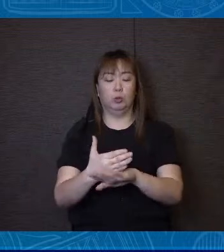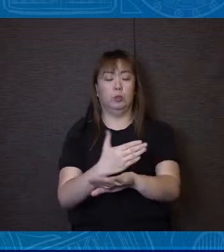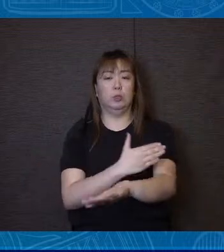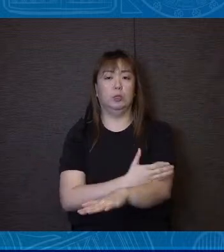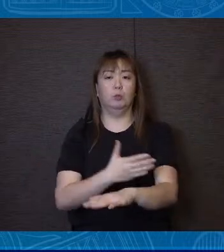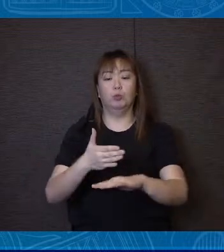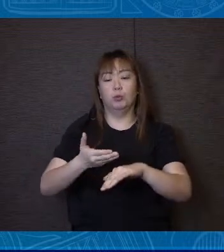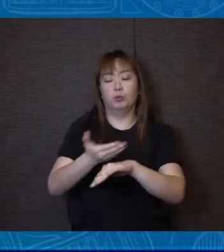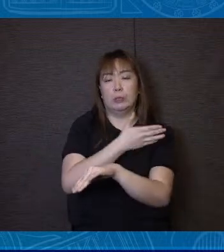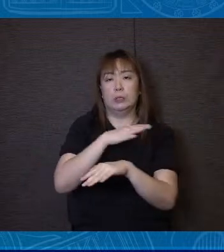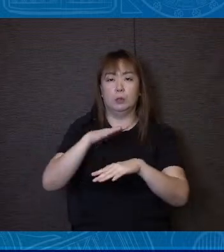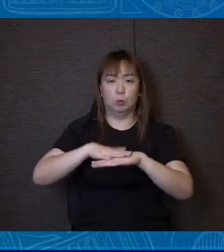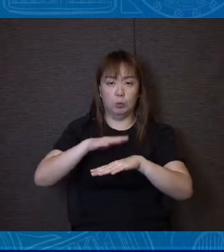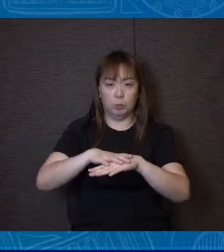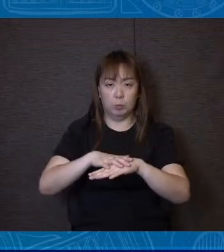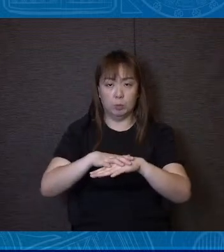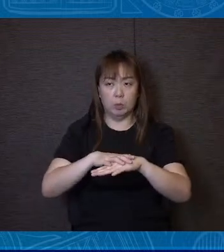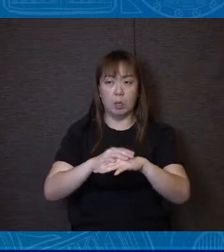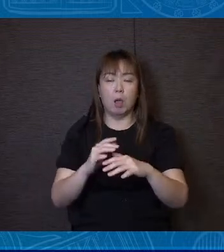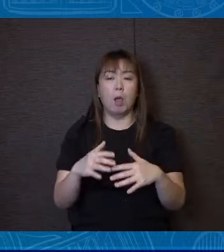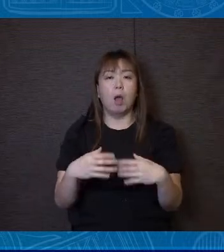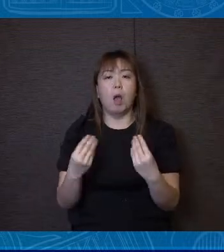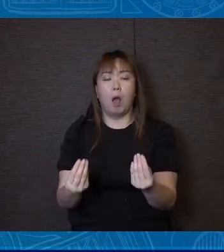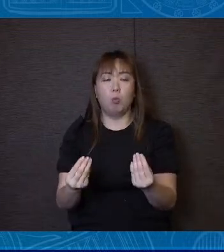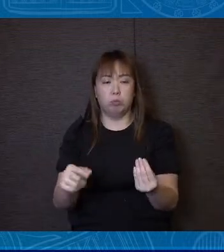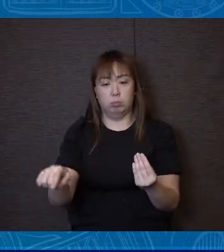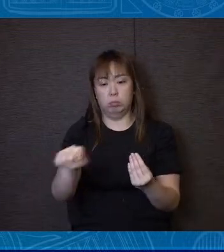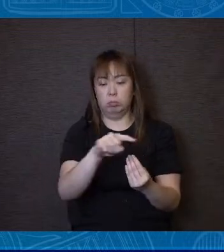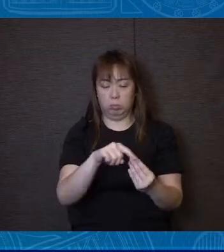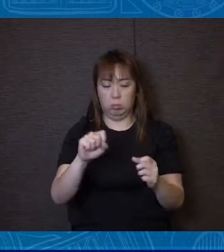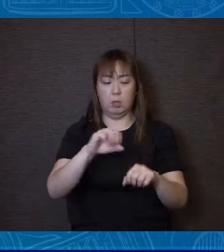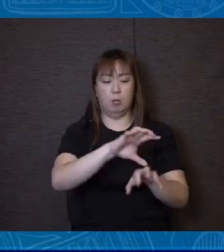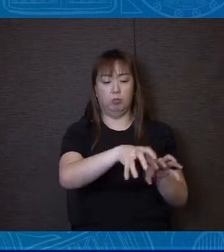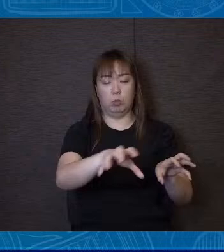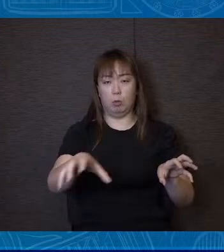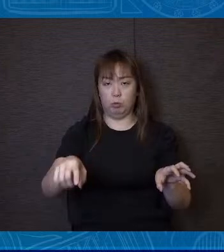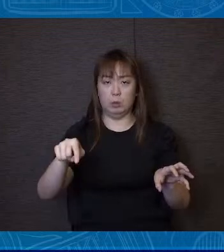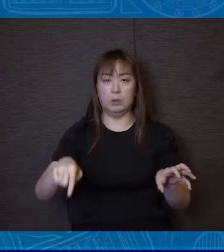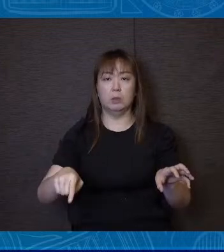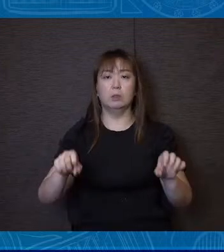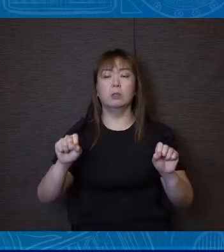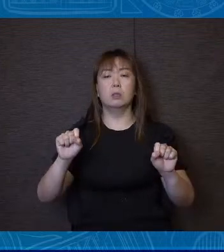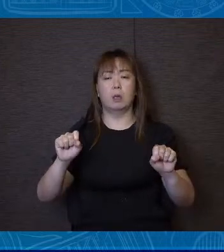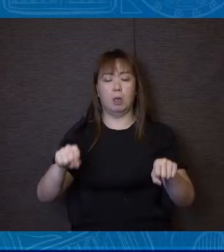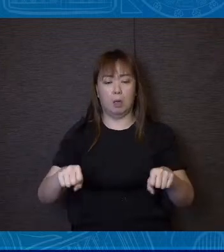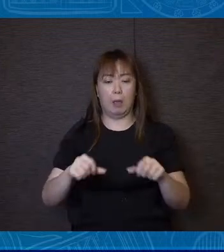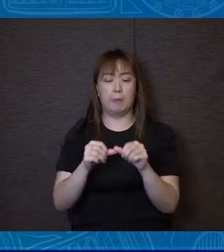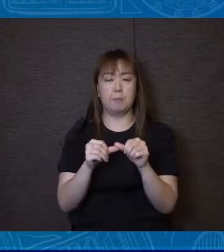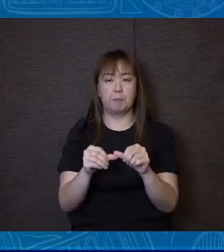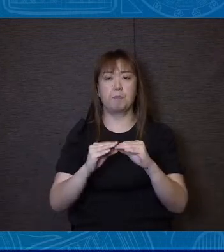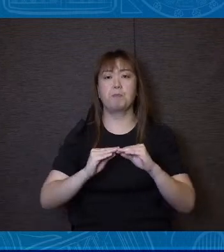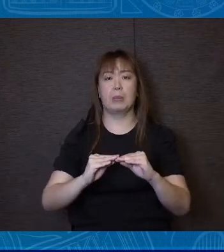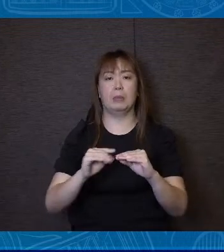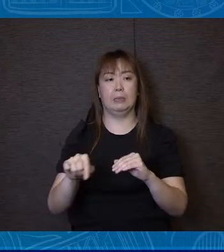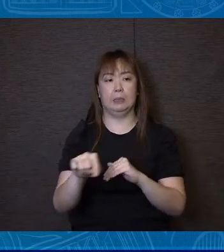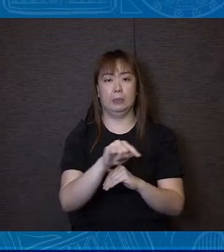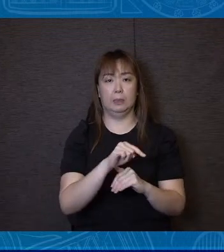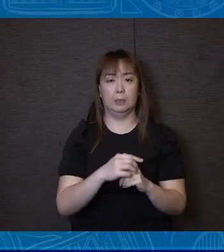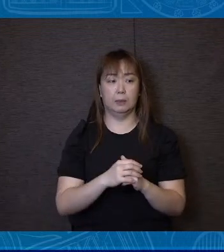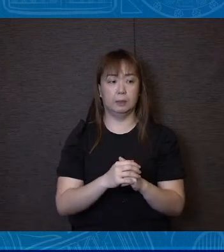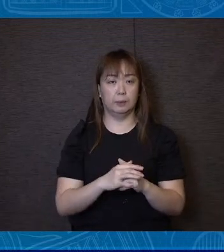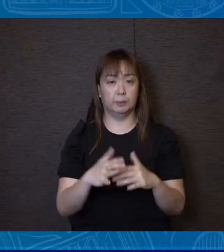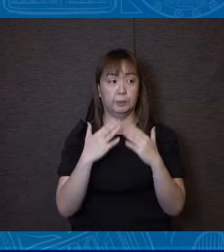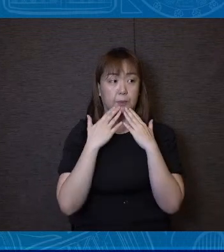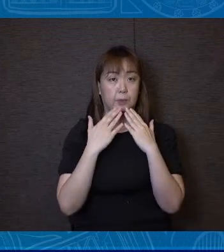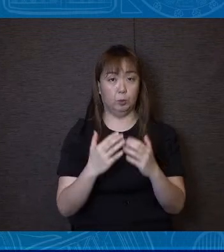strategies can be employed to ensure that these countries can effectively implement and also maintain these systems?